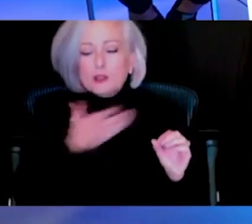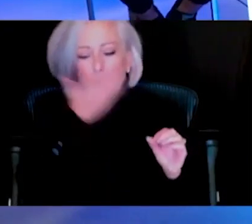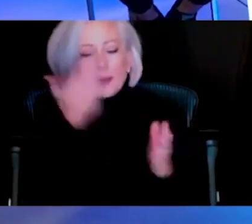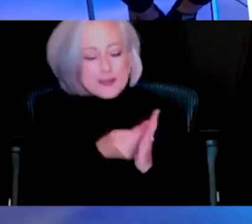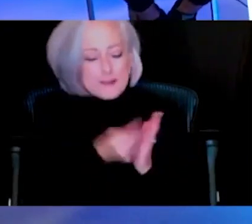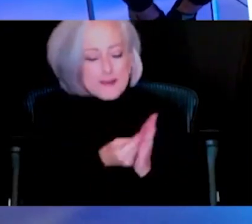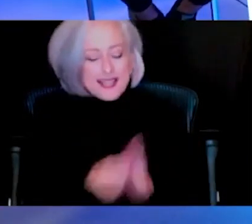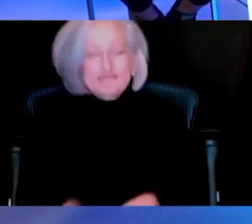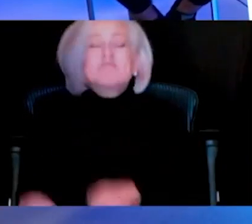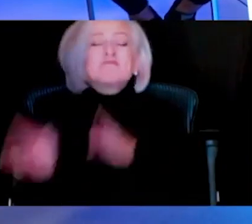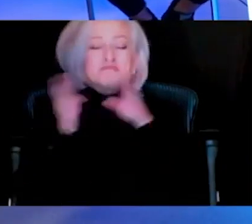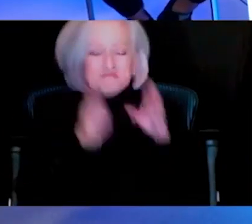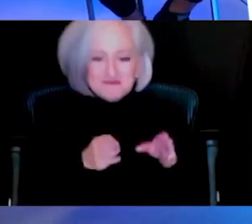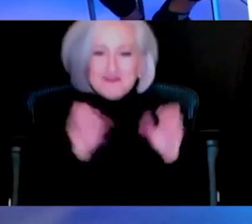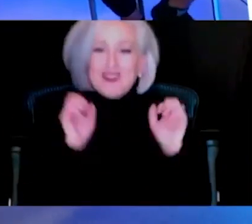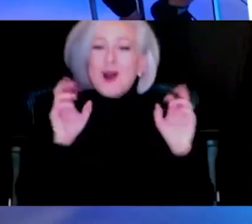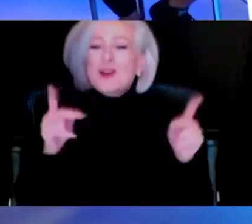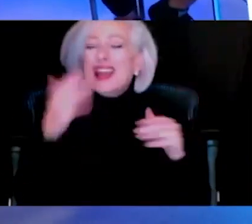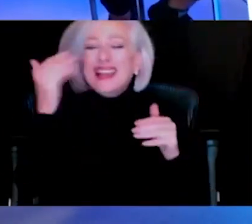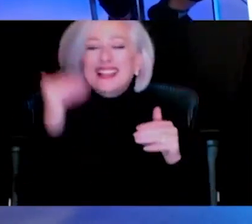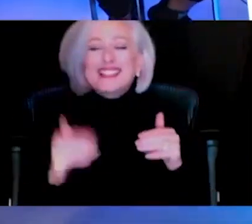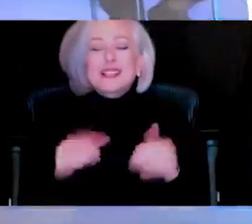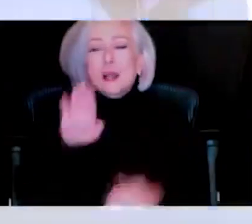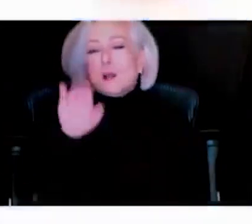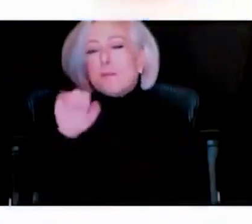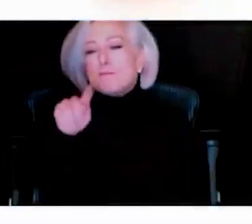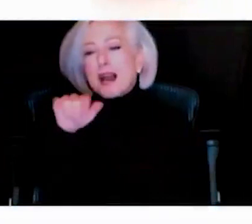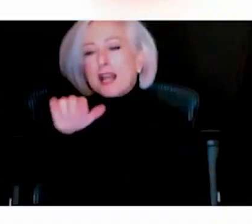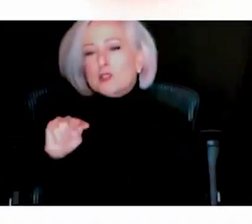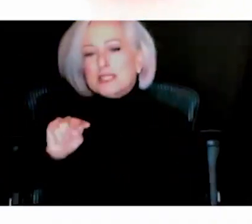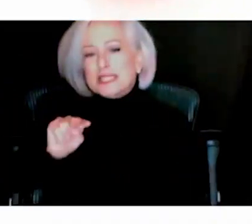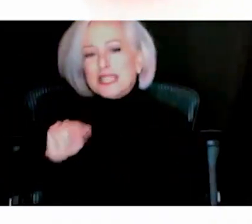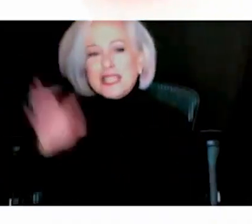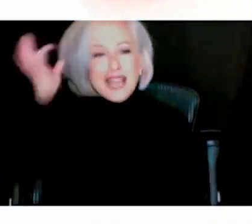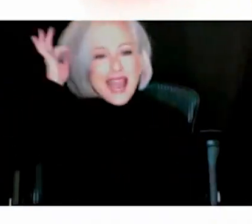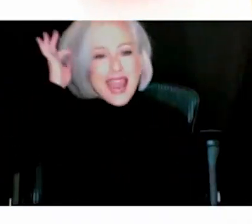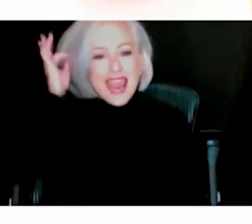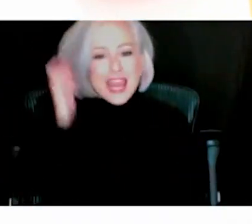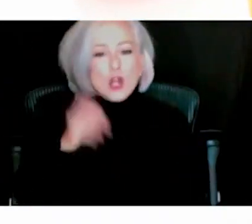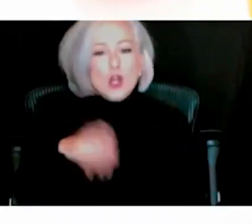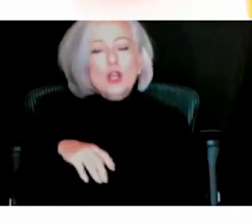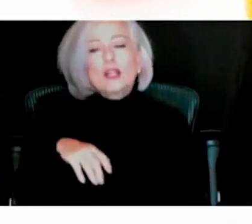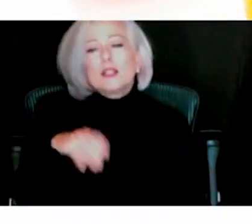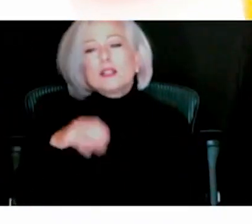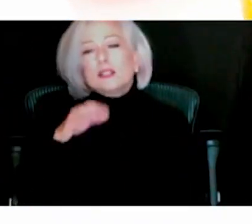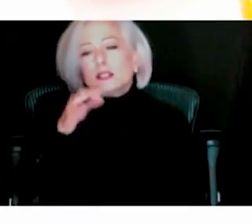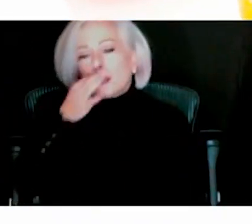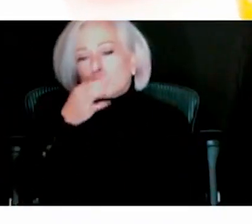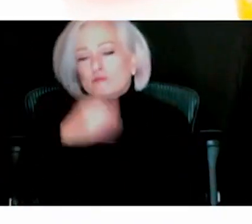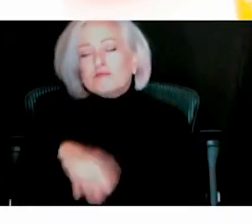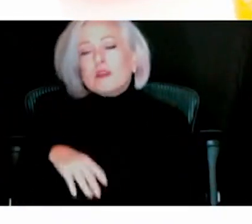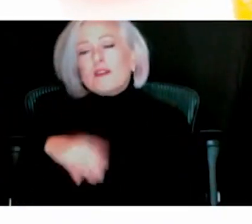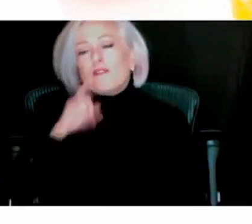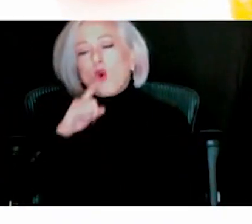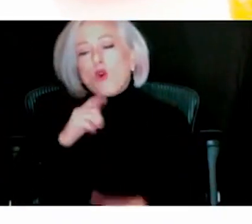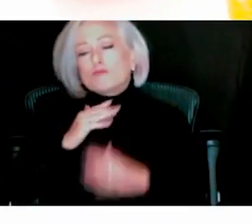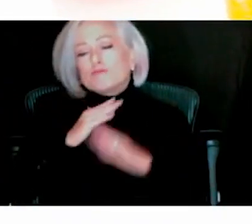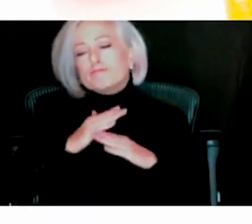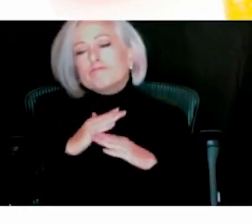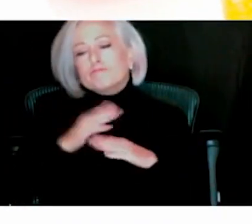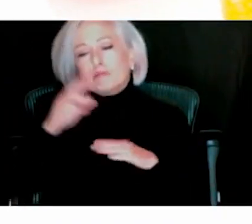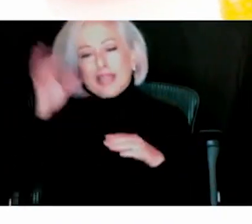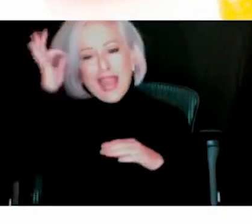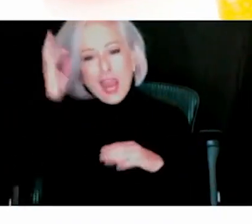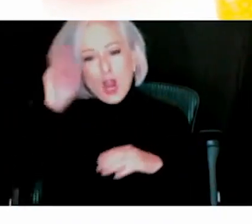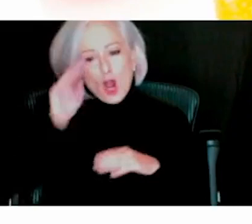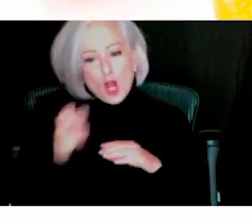on to some, what about biotin hair gummies for hair loss? Thoughts on this? Yeah,